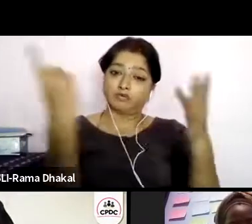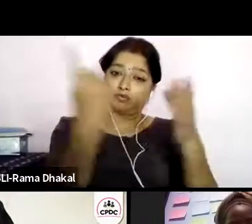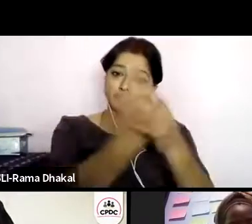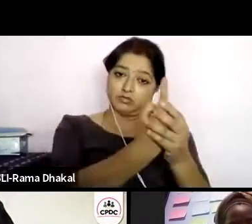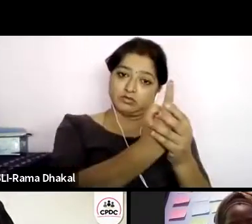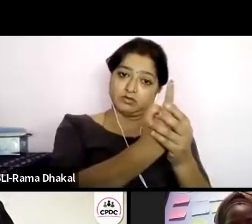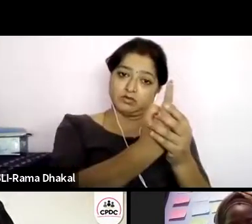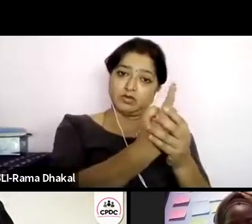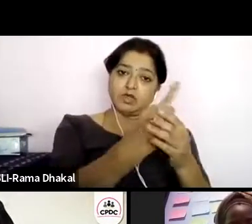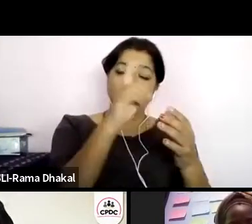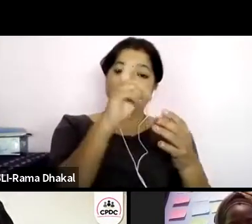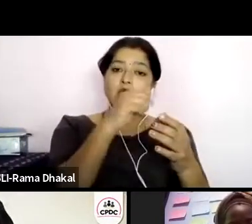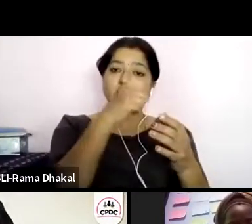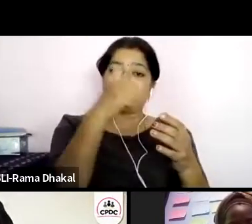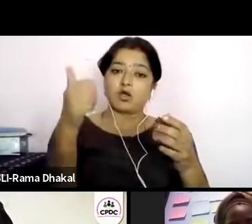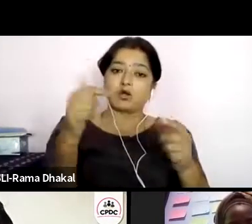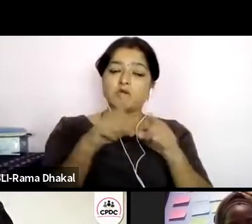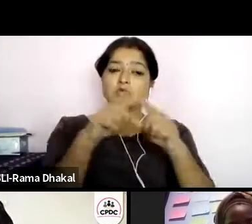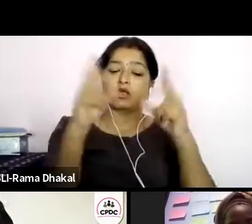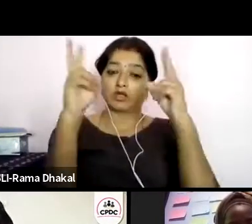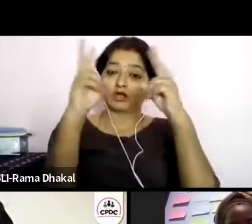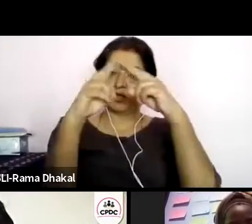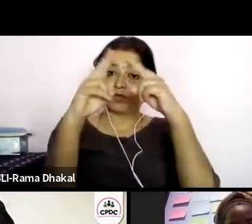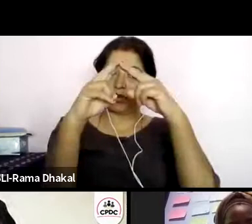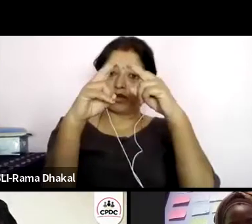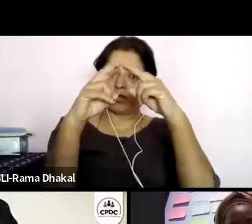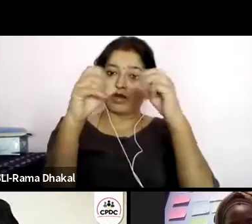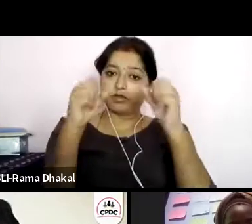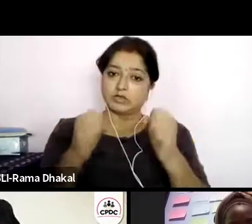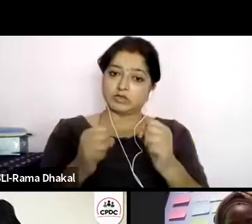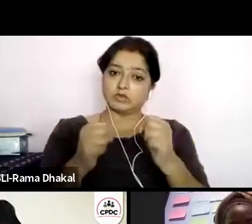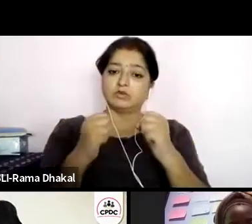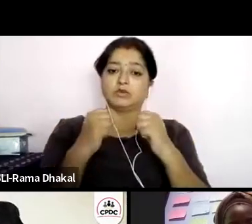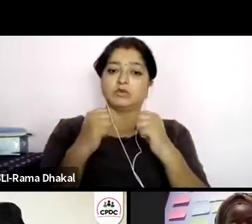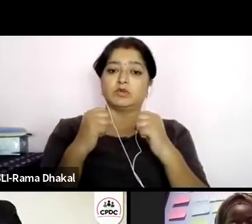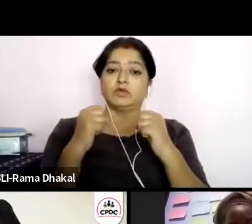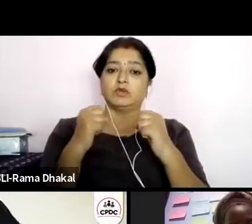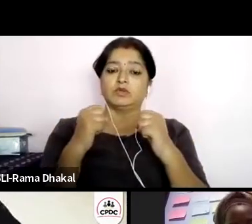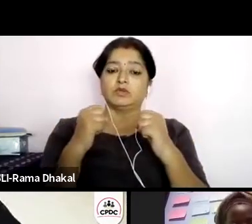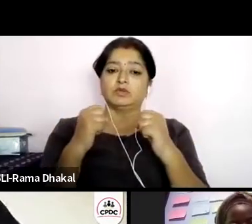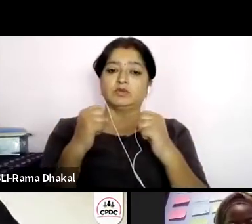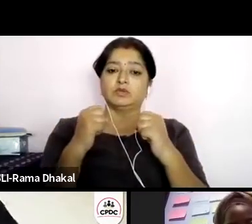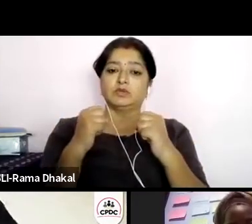What I'm trying to say, form a connection, form a bond. And